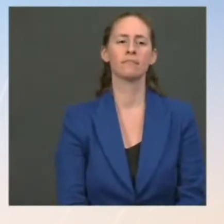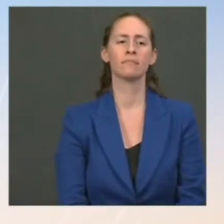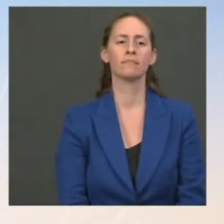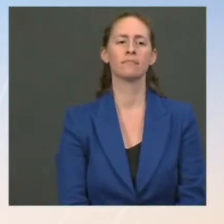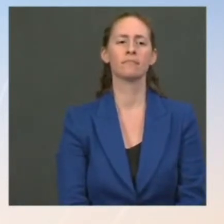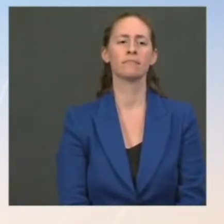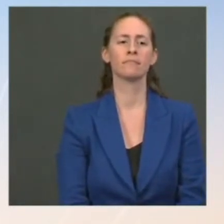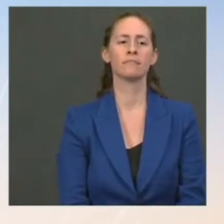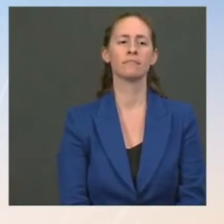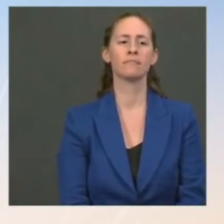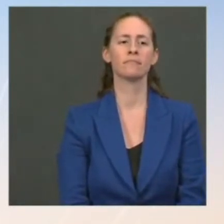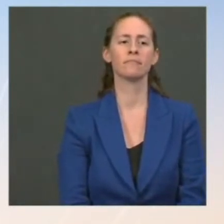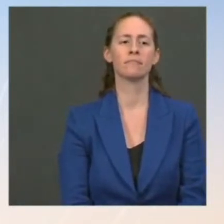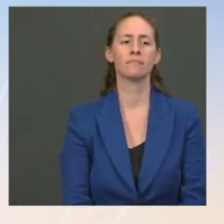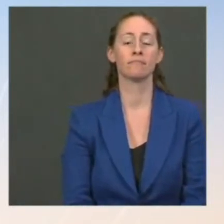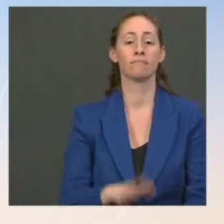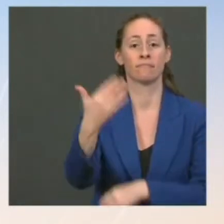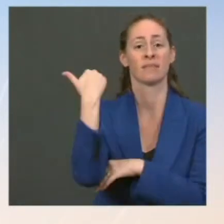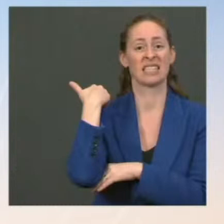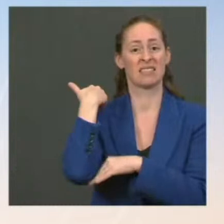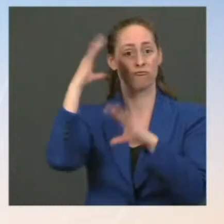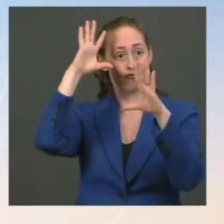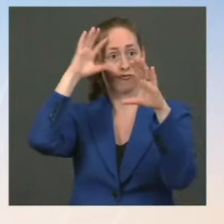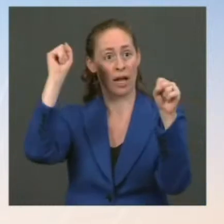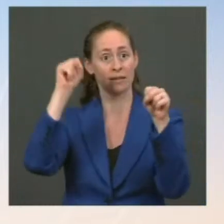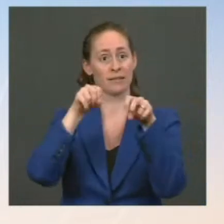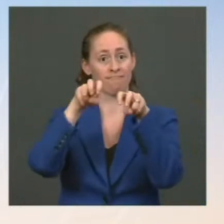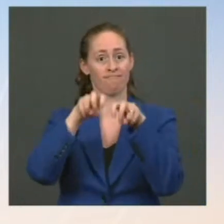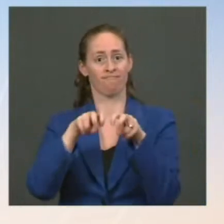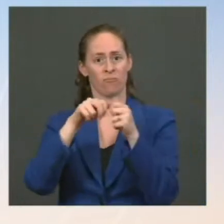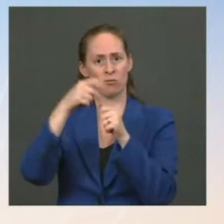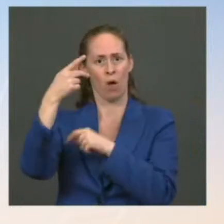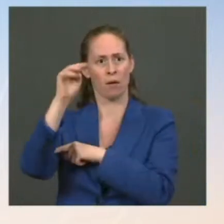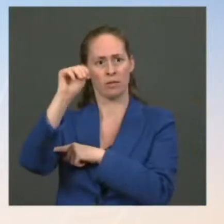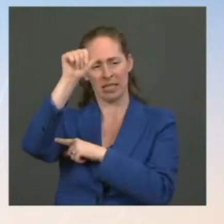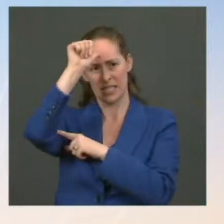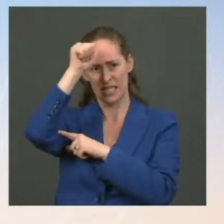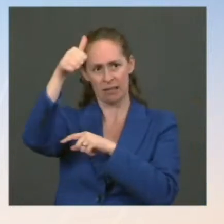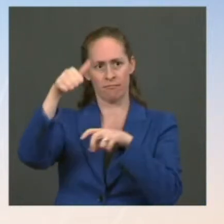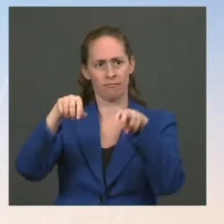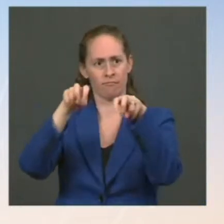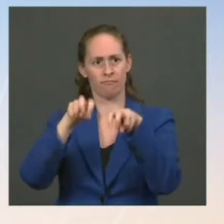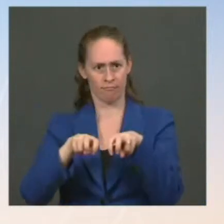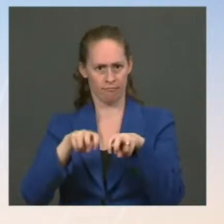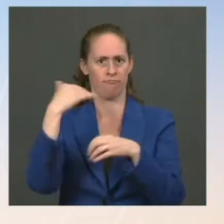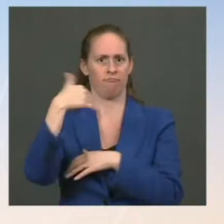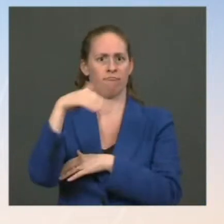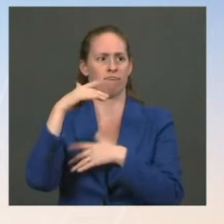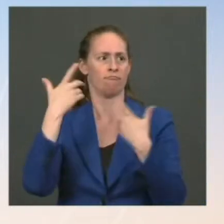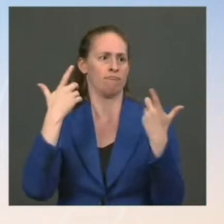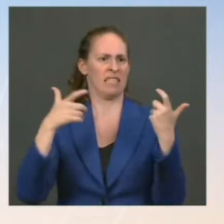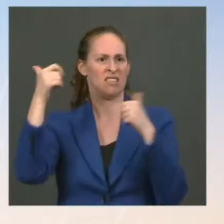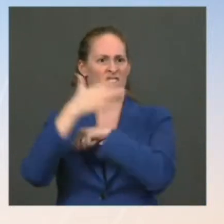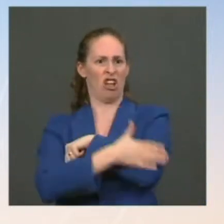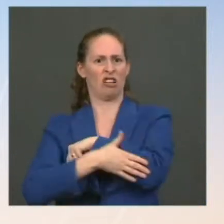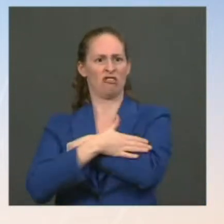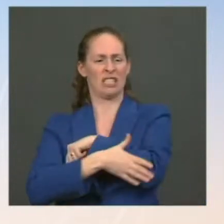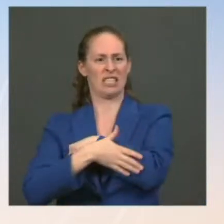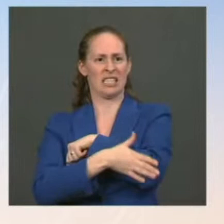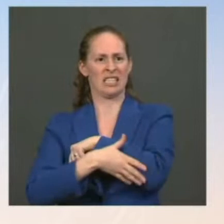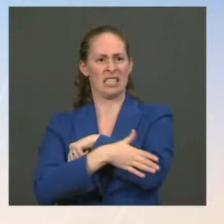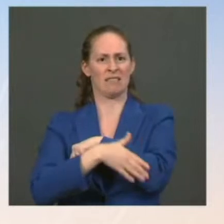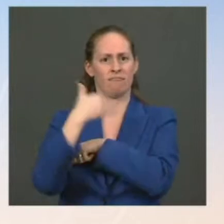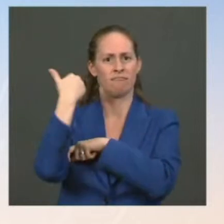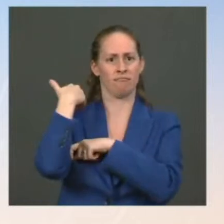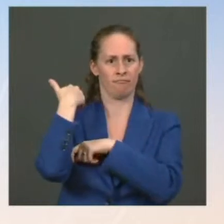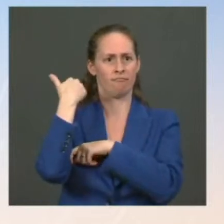India, one of the world's largest democracy, when he said that. It also followed the incident on Wednesday when he was sitting next to the Prime Minister of Great Britain. Is